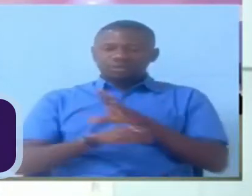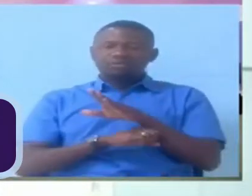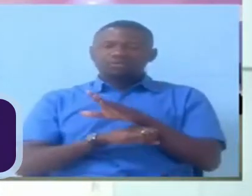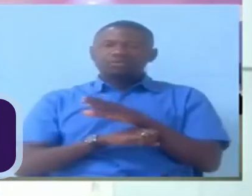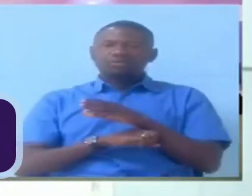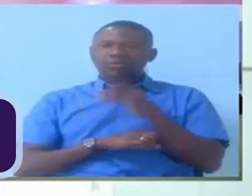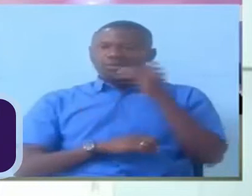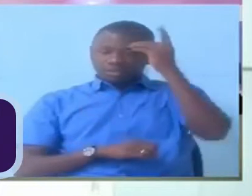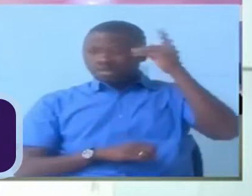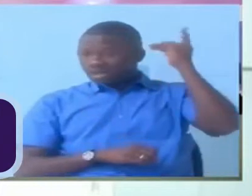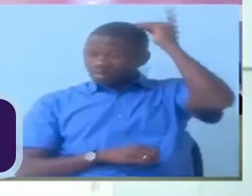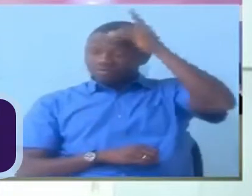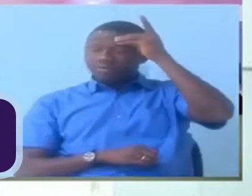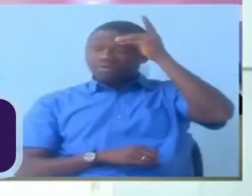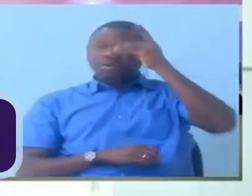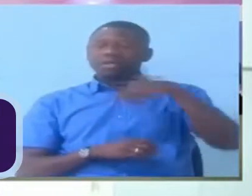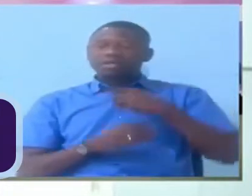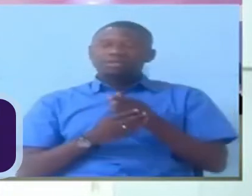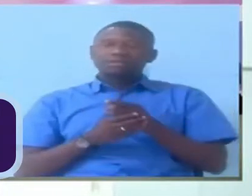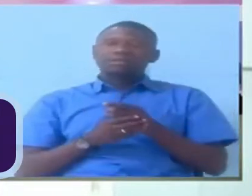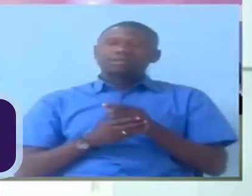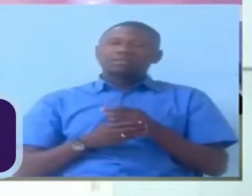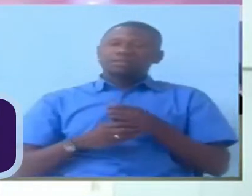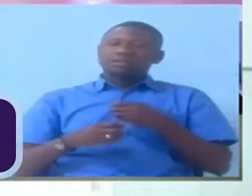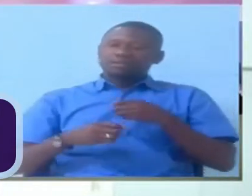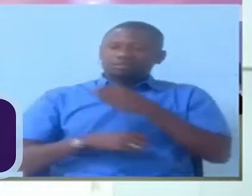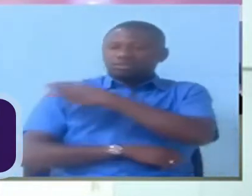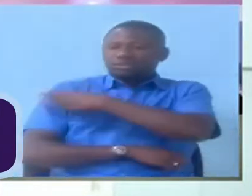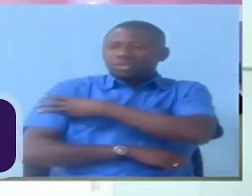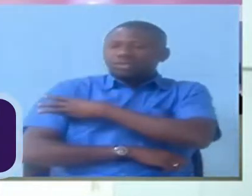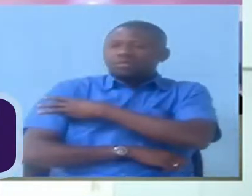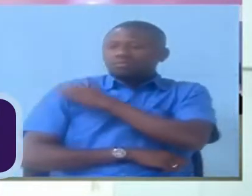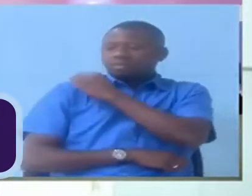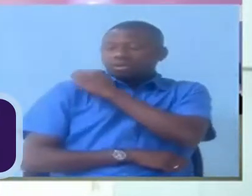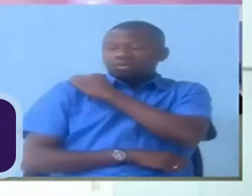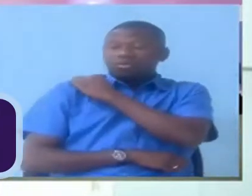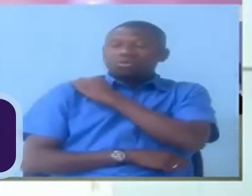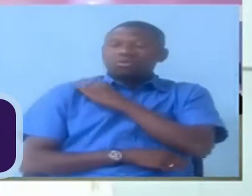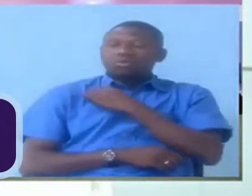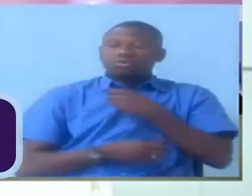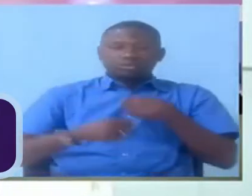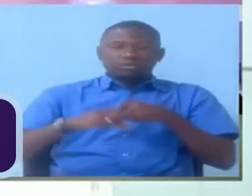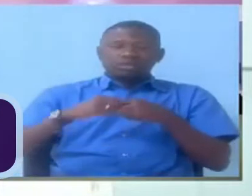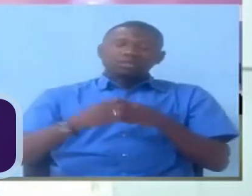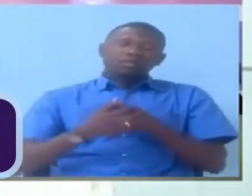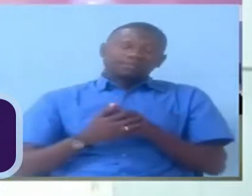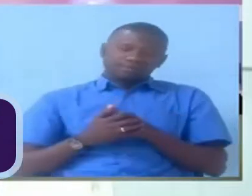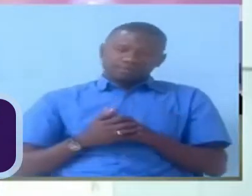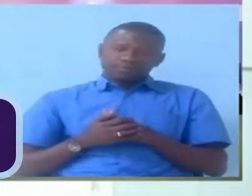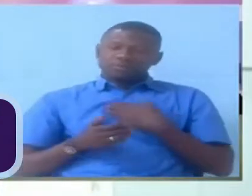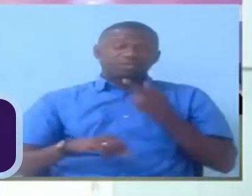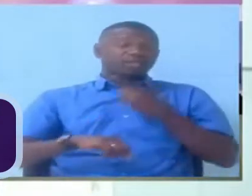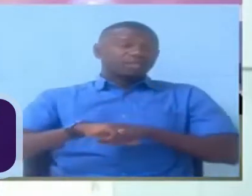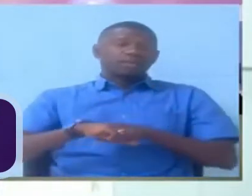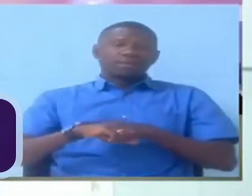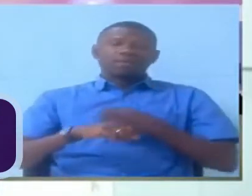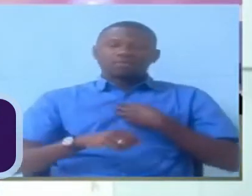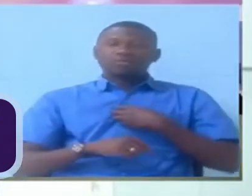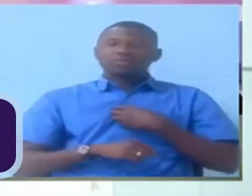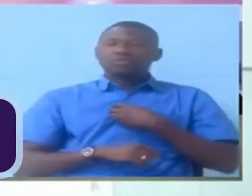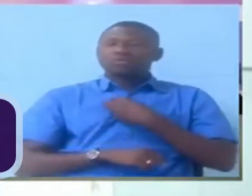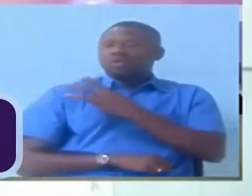combat training school. Rungata platoon sergeant la londo karang menketa kelo lanya kunyaluti. Of course, this